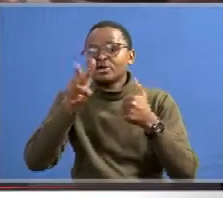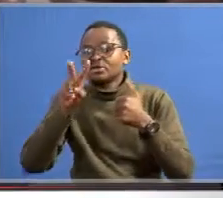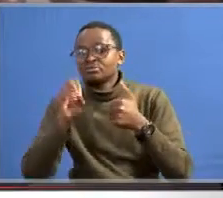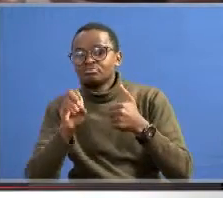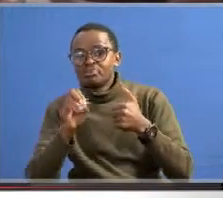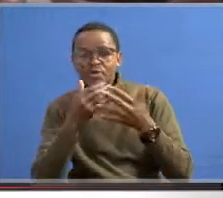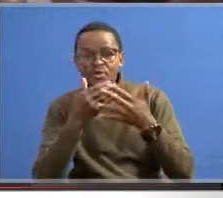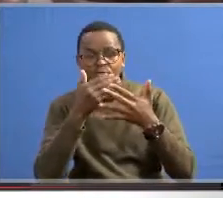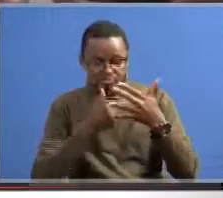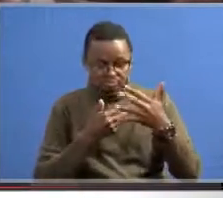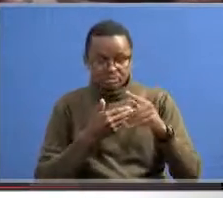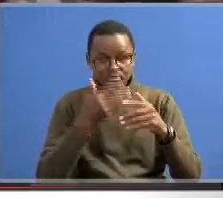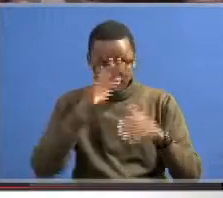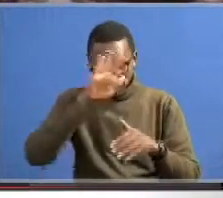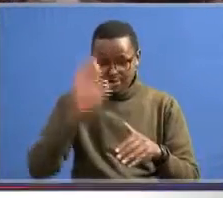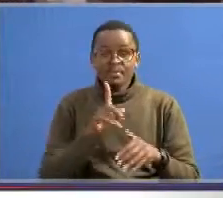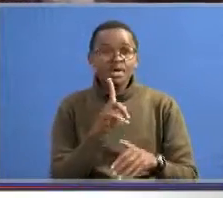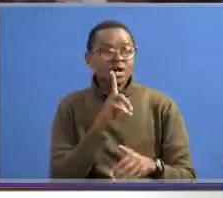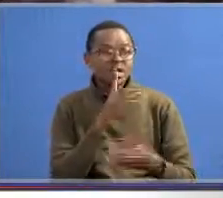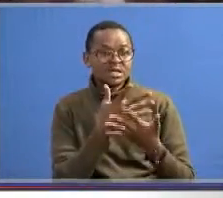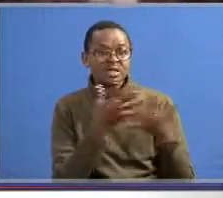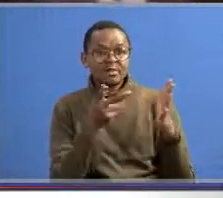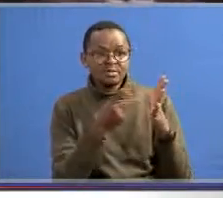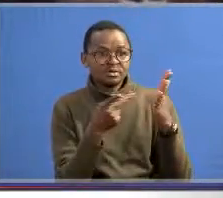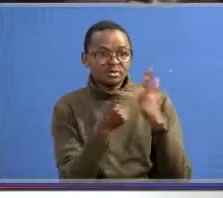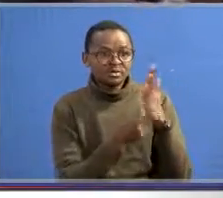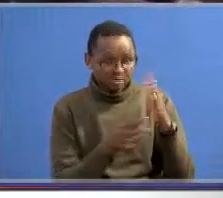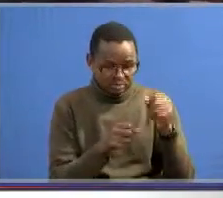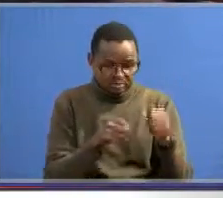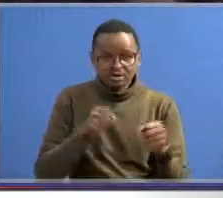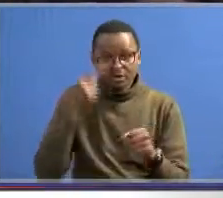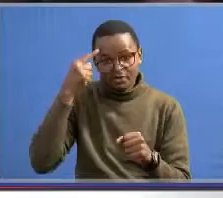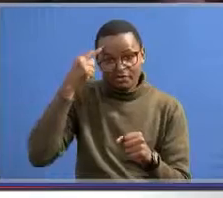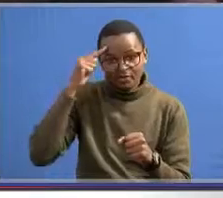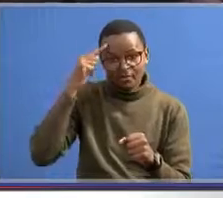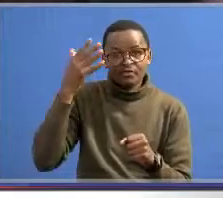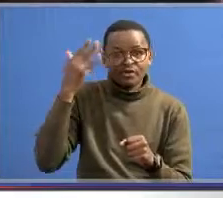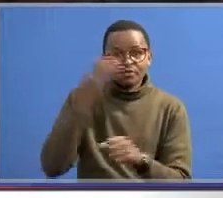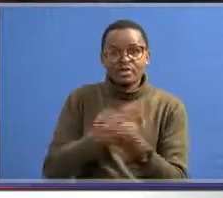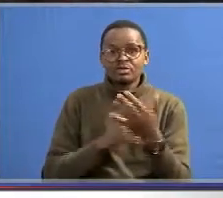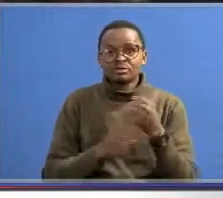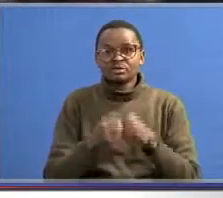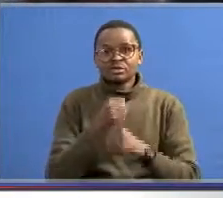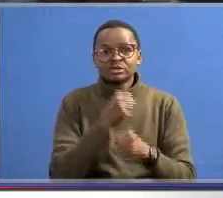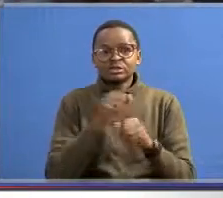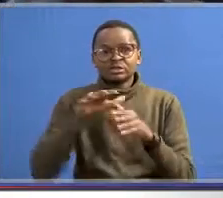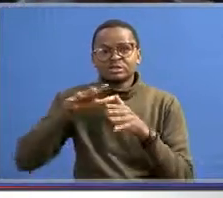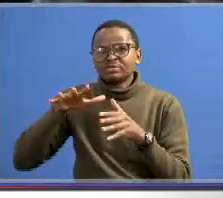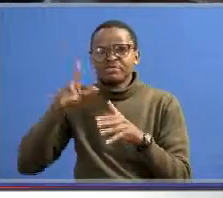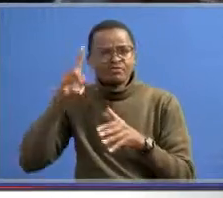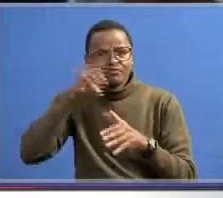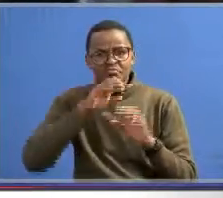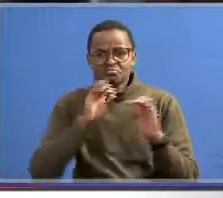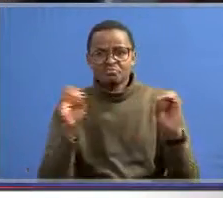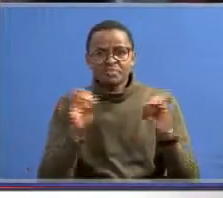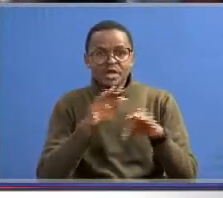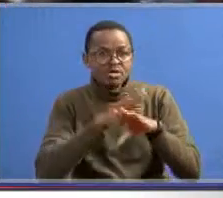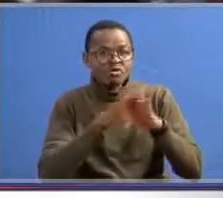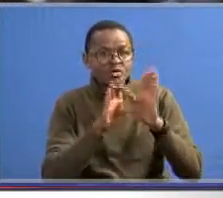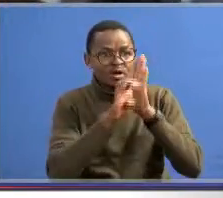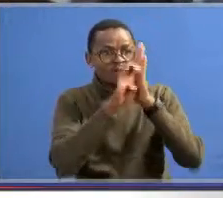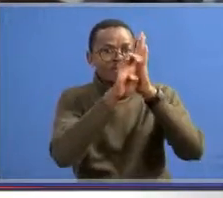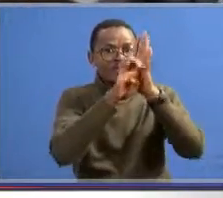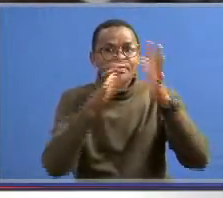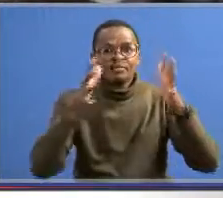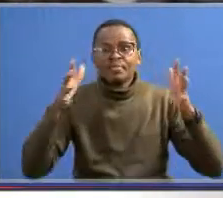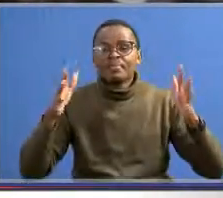allocation before Parliament tomorrow, some of the projects which were budgeted for in the previous financial year still remain incomplete, a good example being